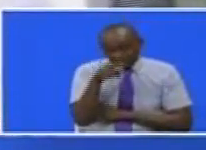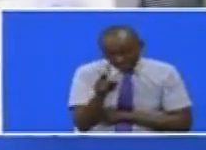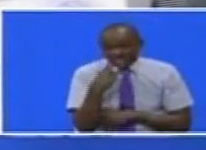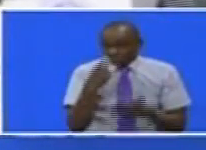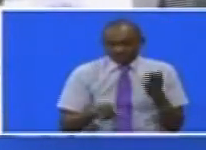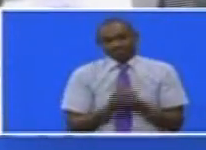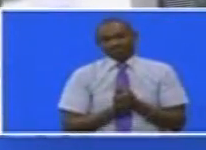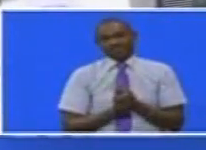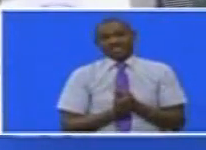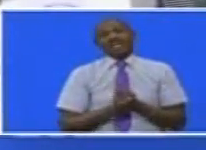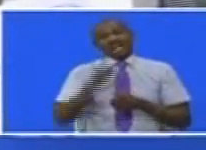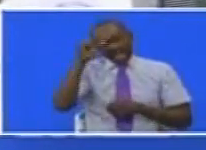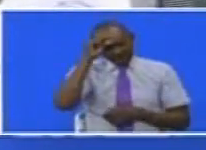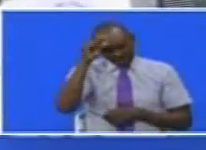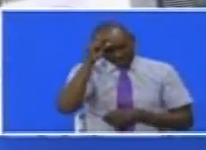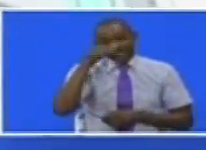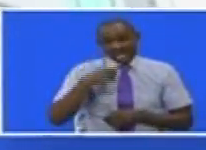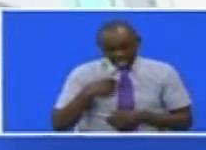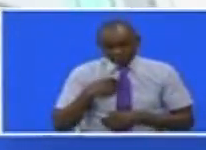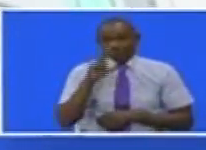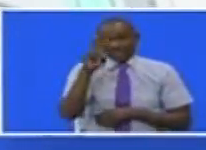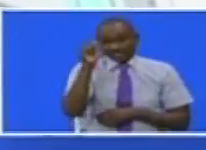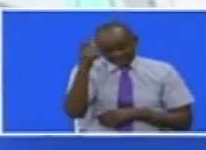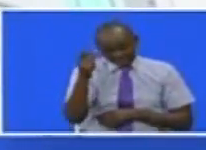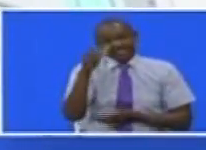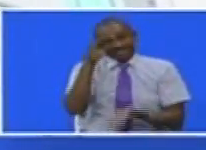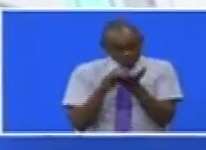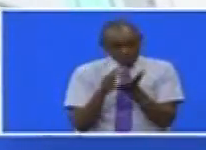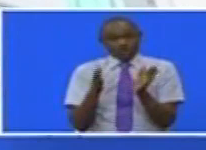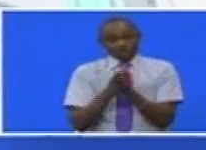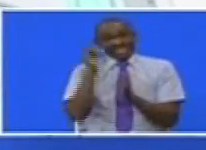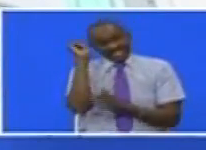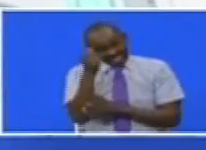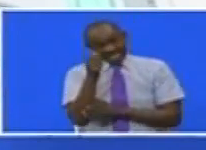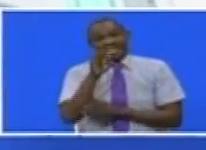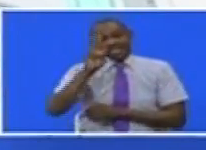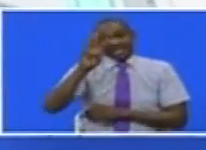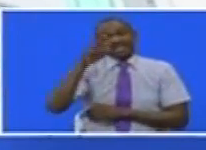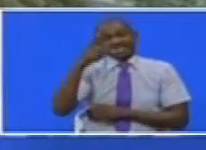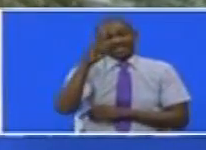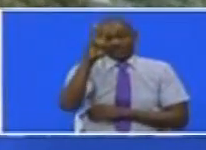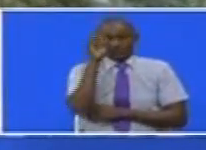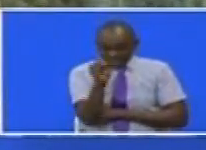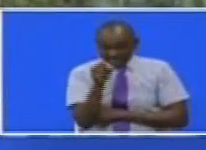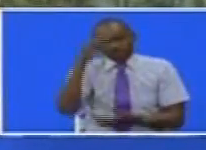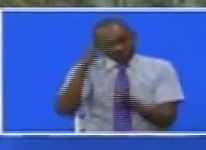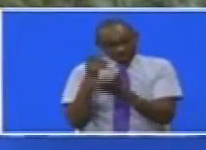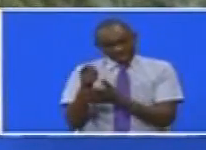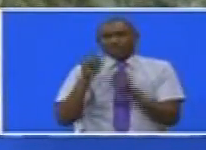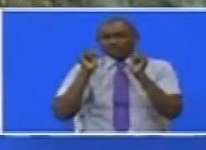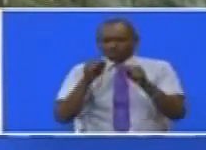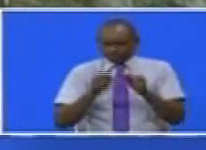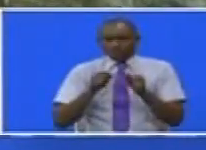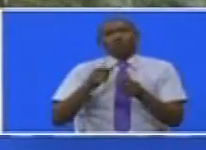said the state has removed VAT charges on national park fees and Kenya Wildlife Services, a move that will reduce